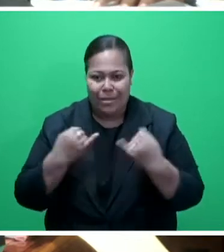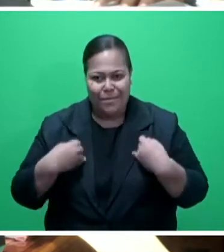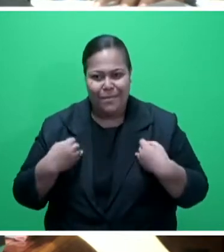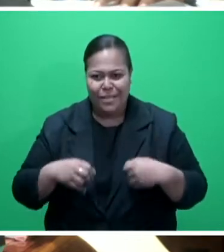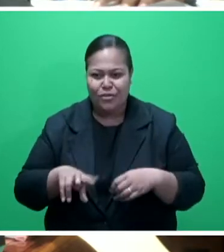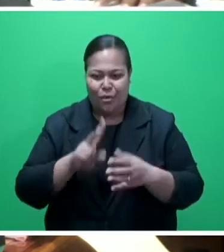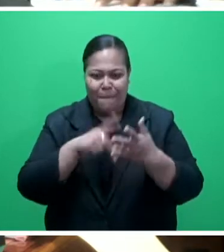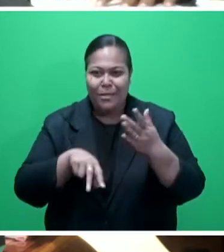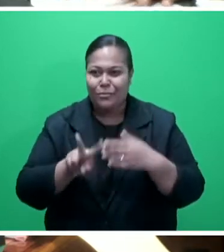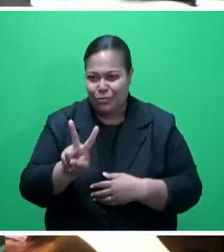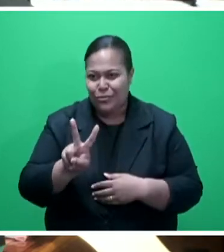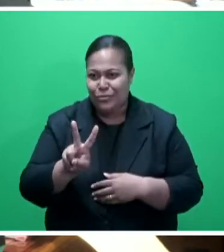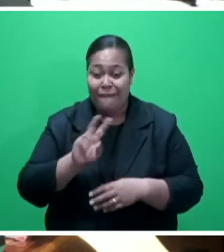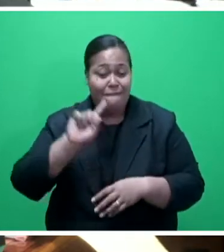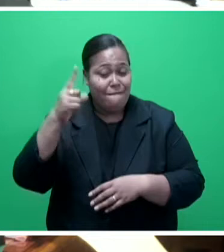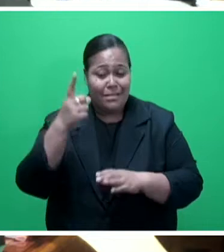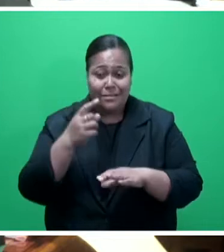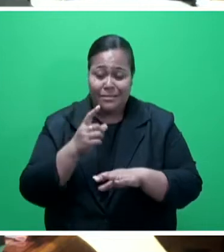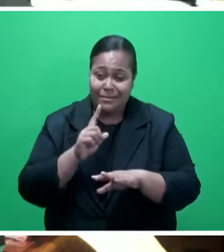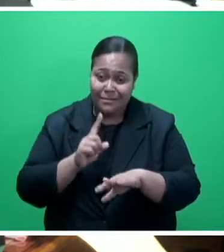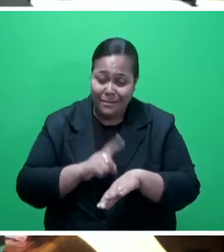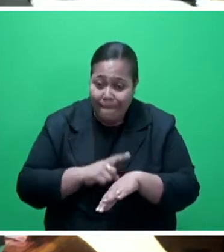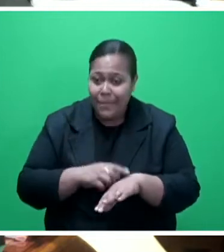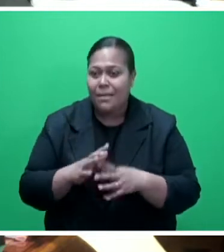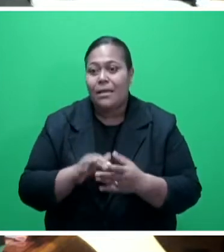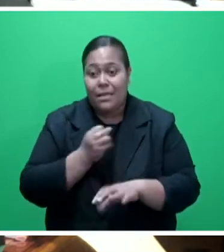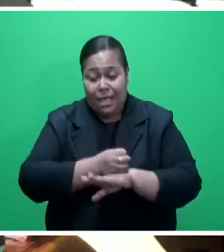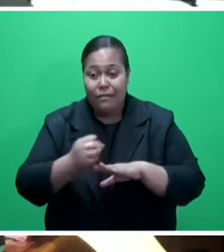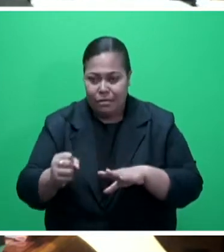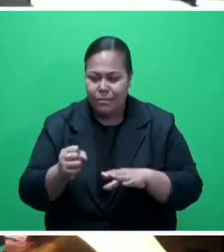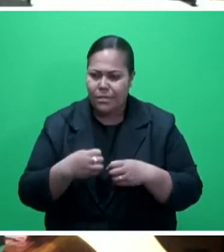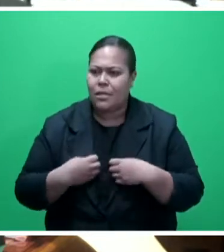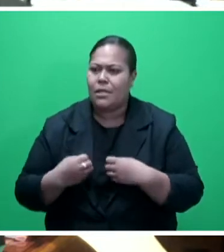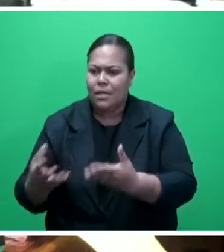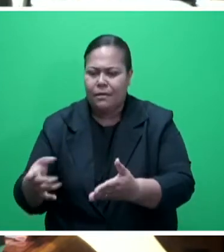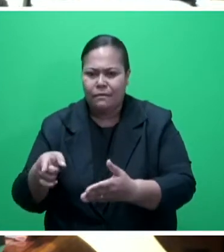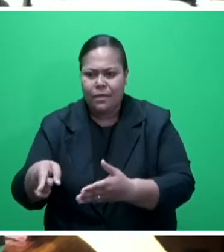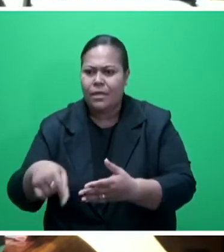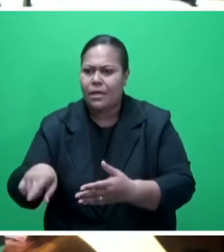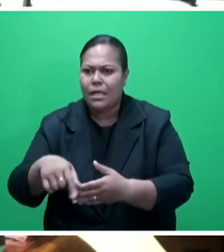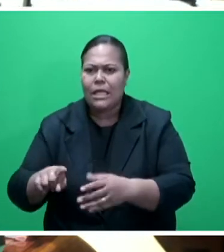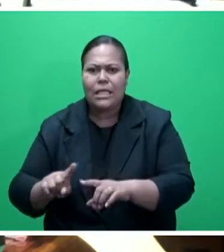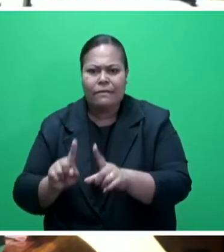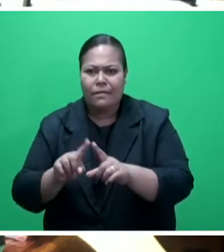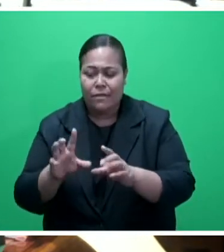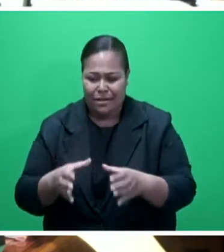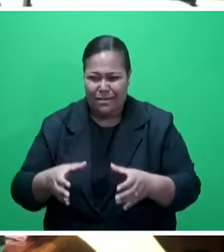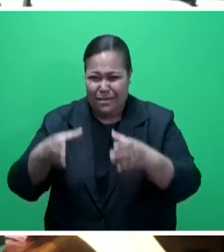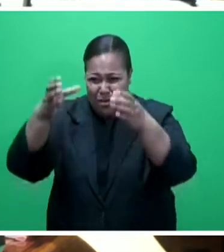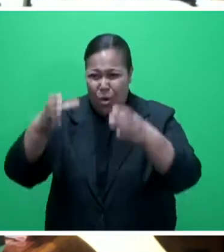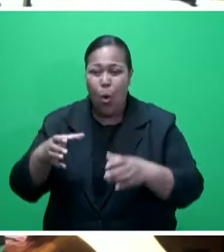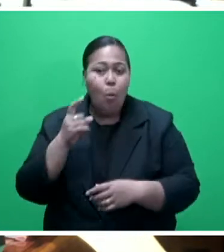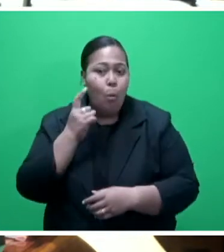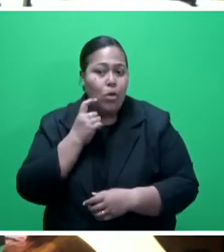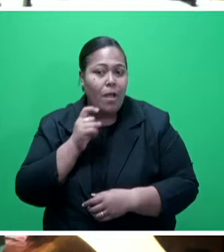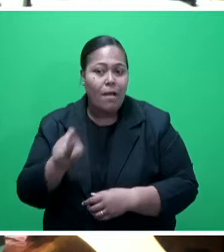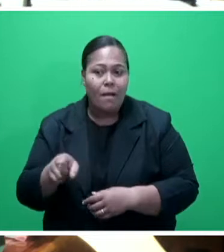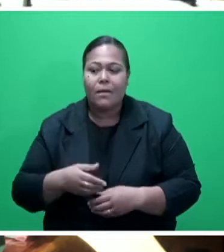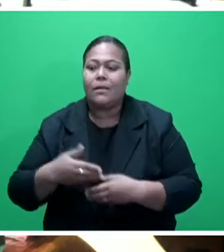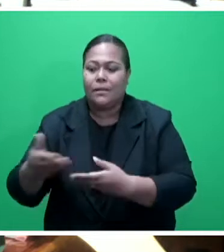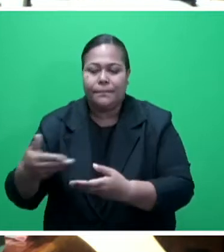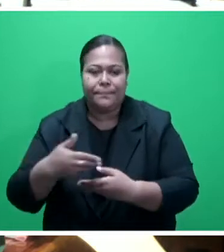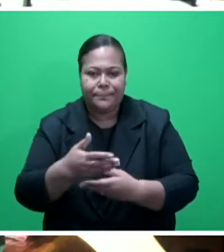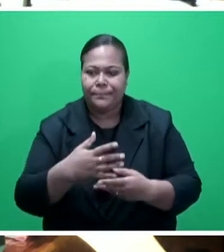For the first time, government also deployed a desalination plant to assist with emergency water cutting and at the same